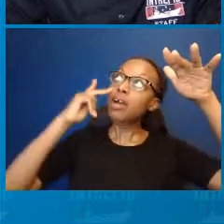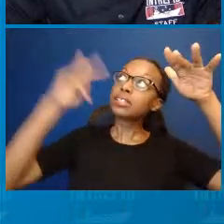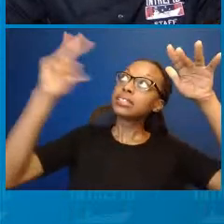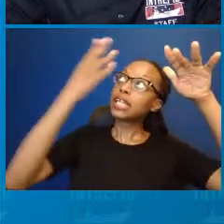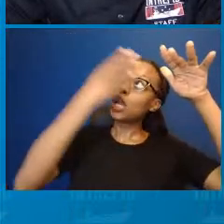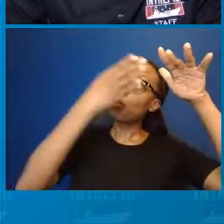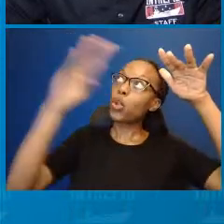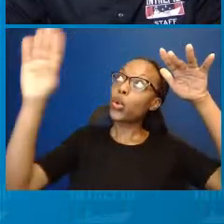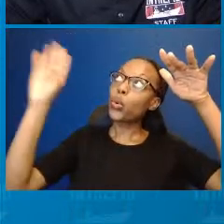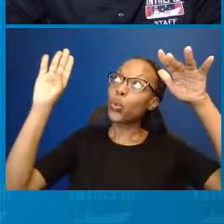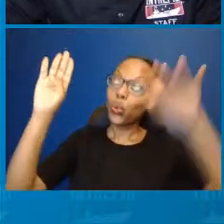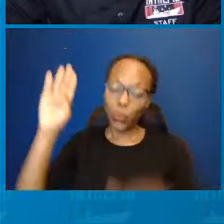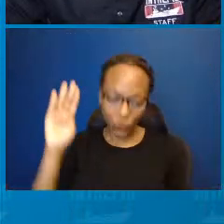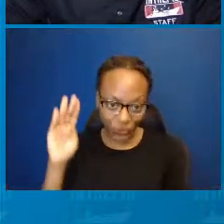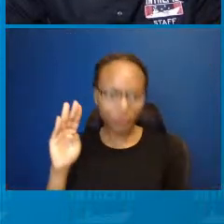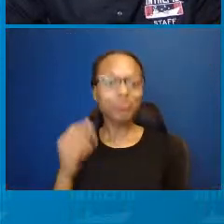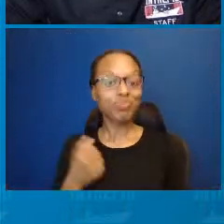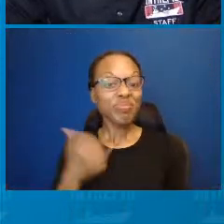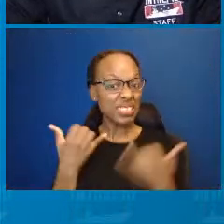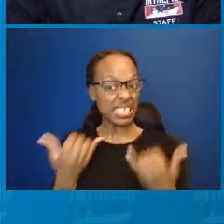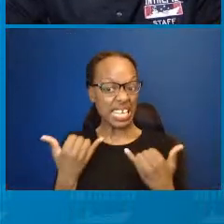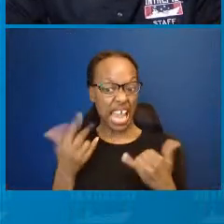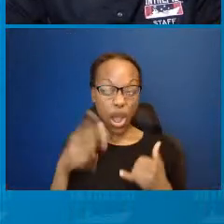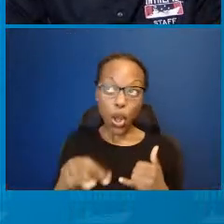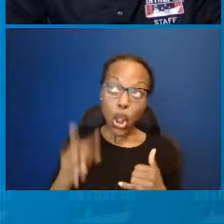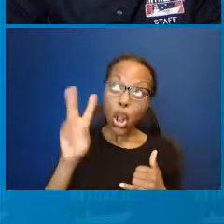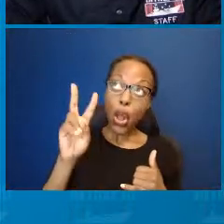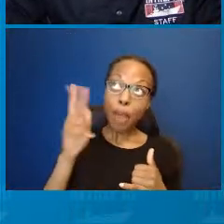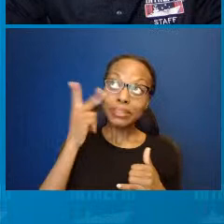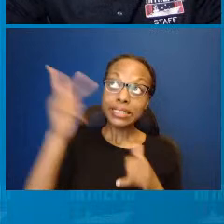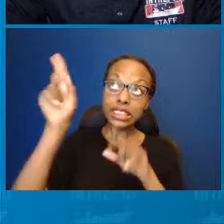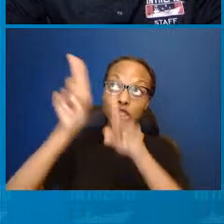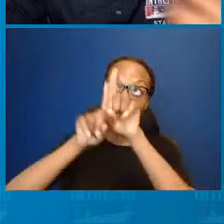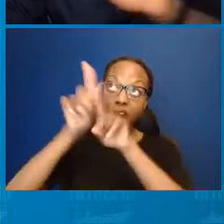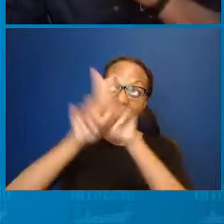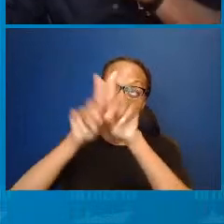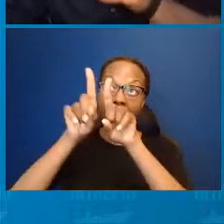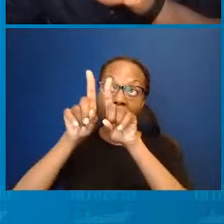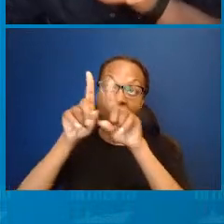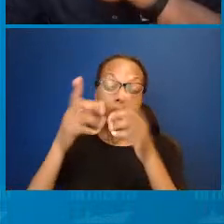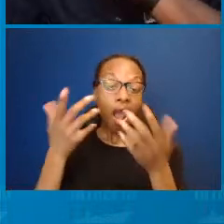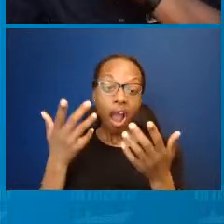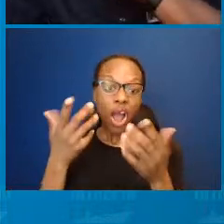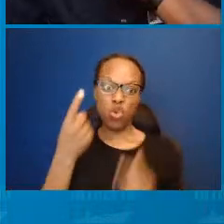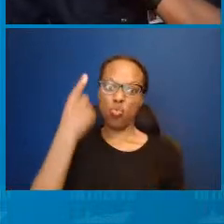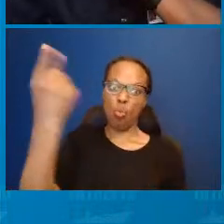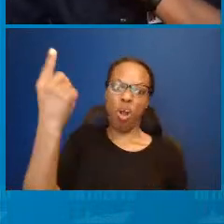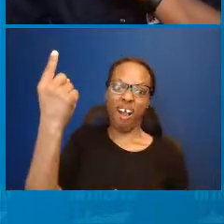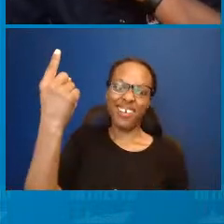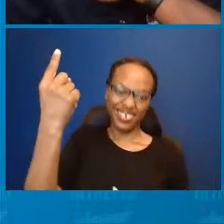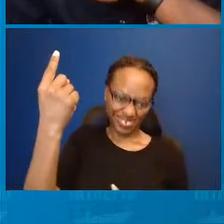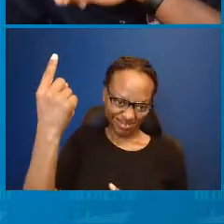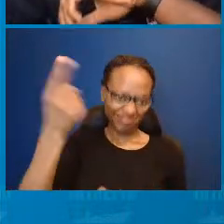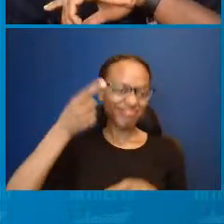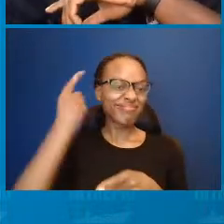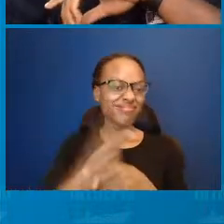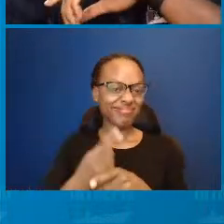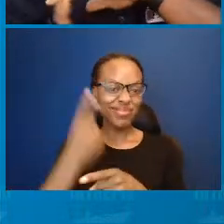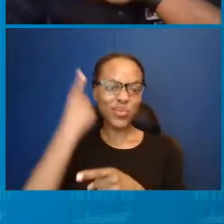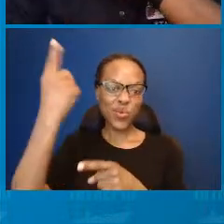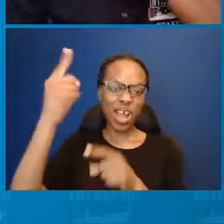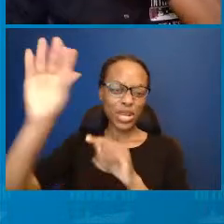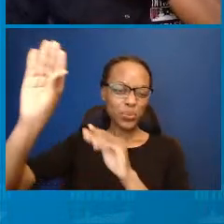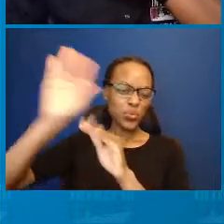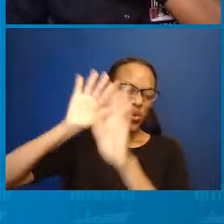some folks in the comment section already answered my question. When we look up, though, we can see one star, right? We can see this big bright